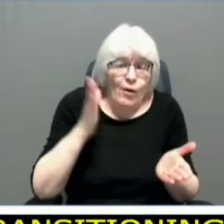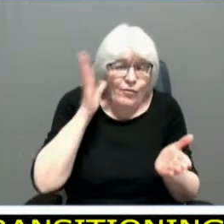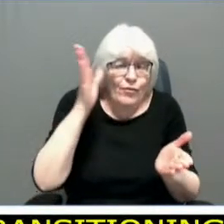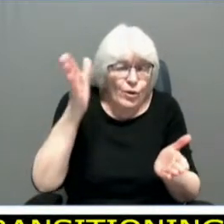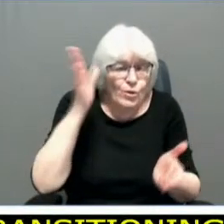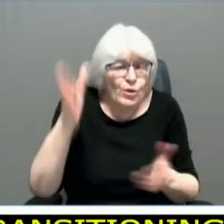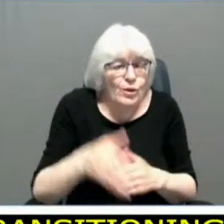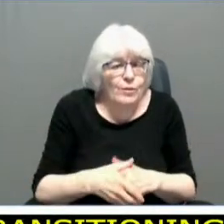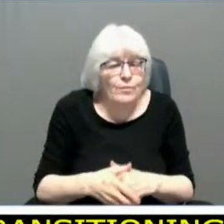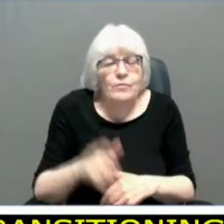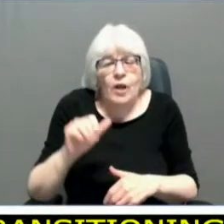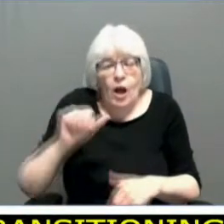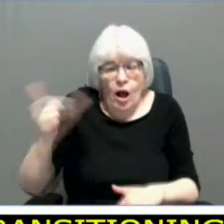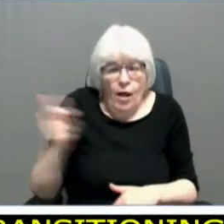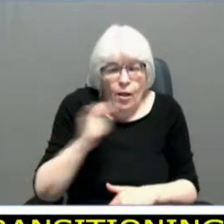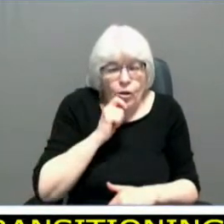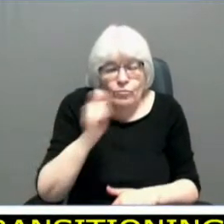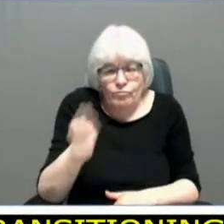premiers?